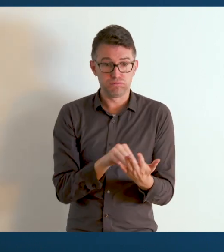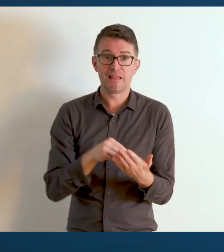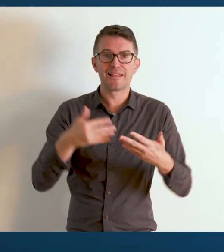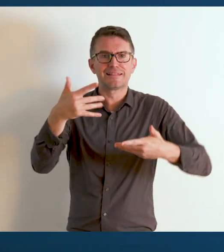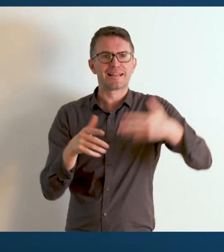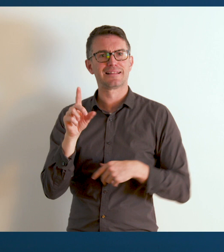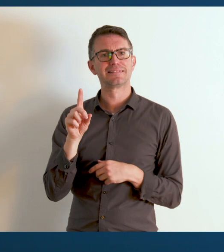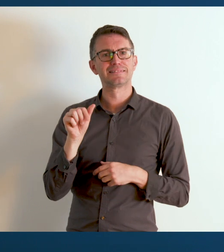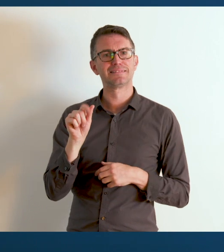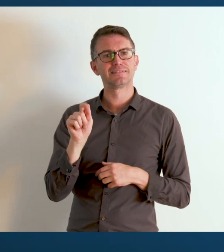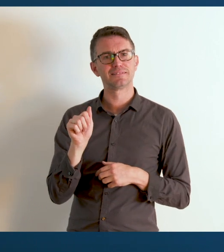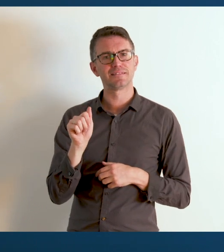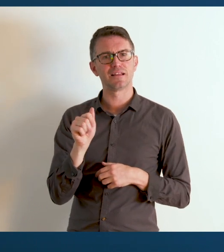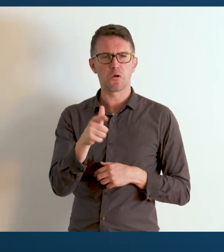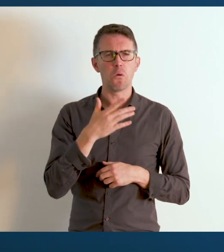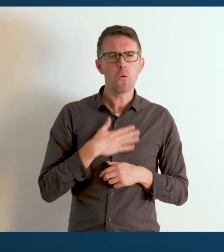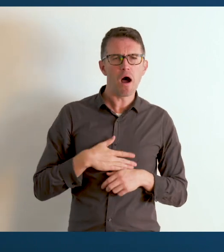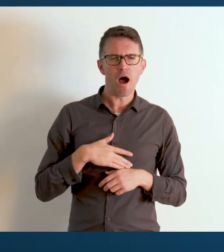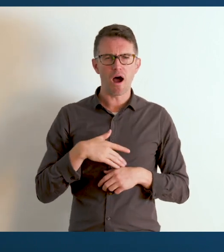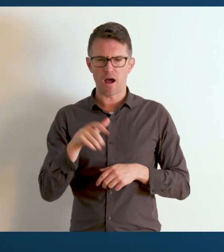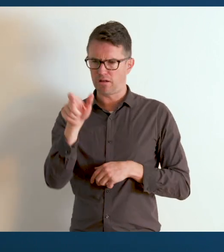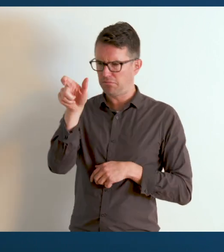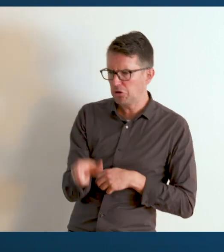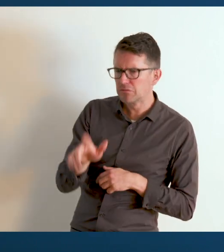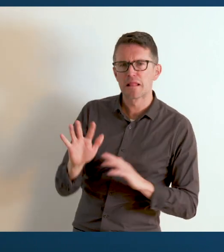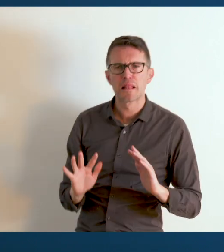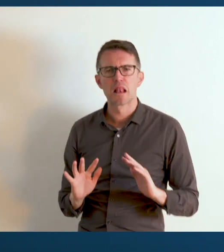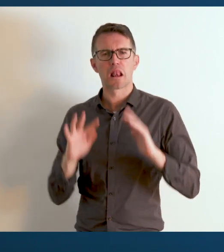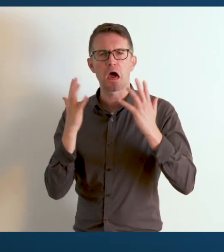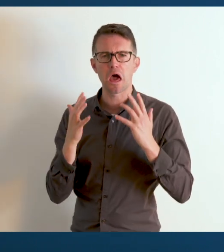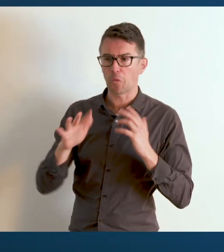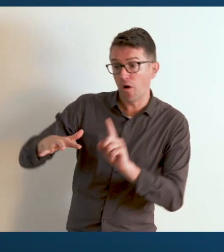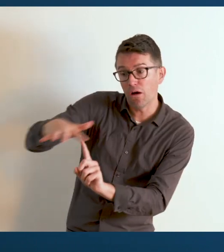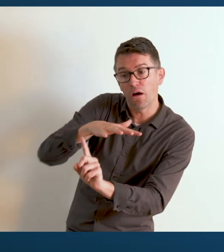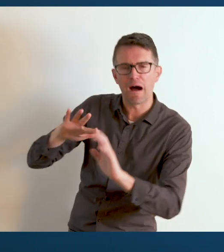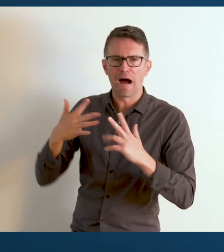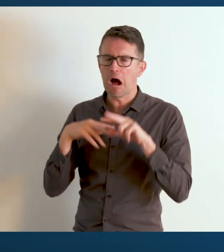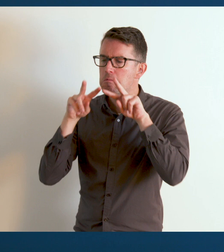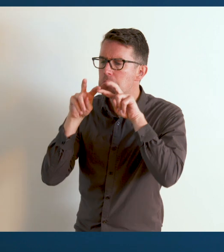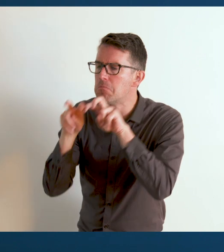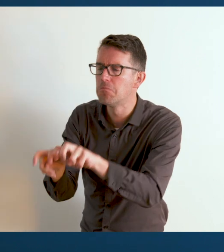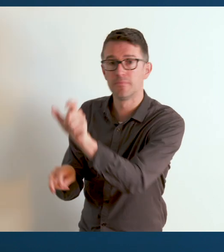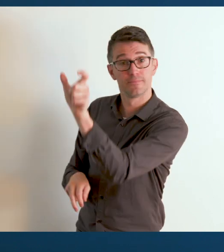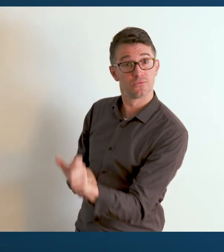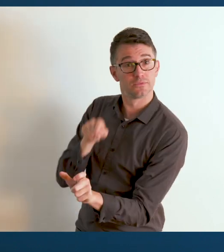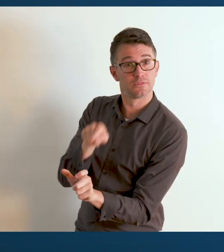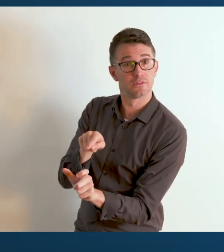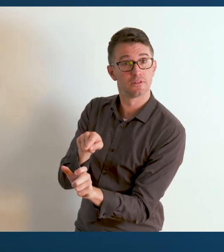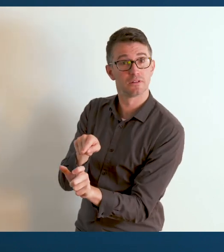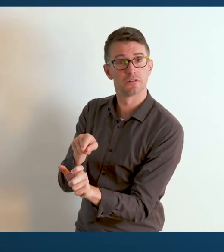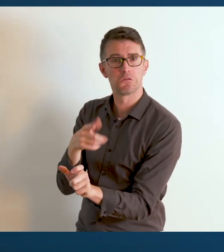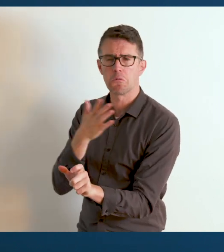data. But sometimes you want to know a little bit more about a particular individual or